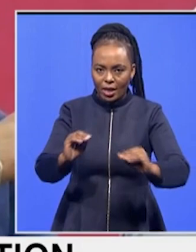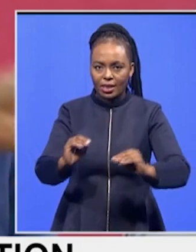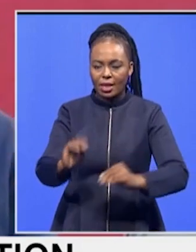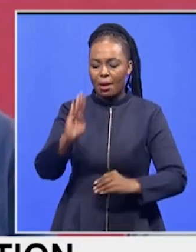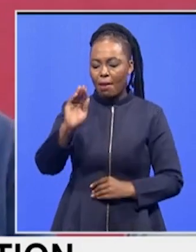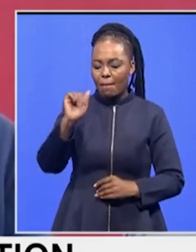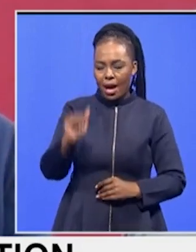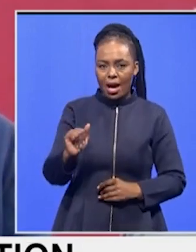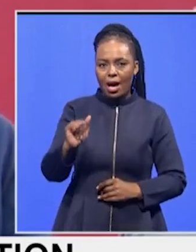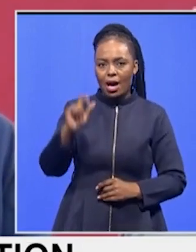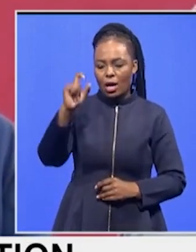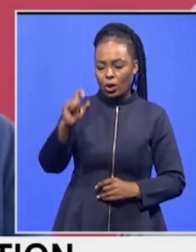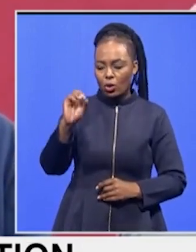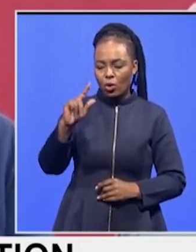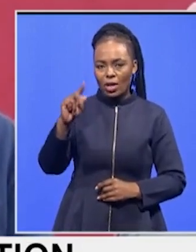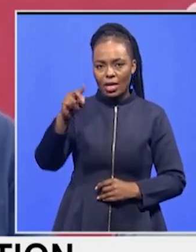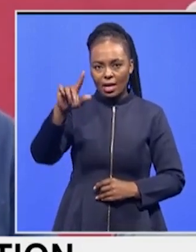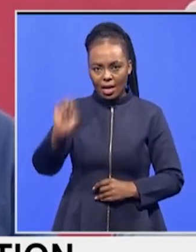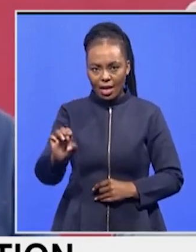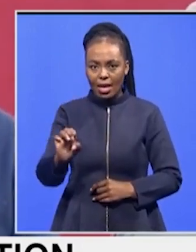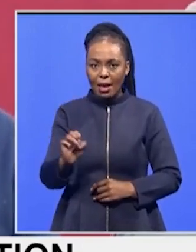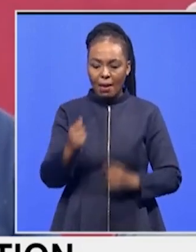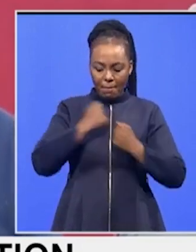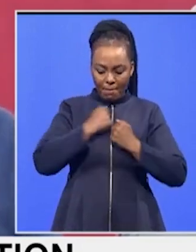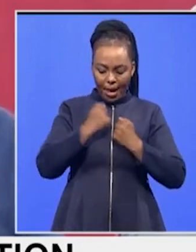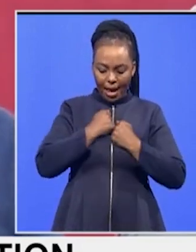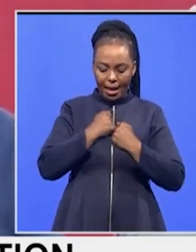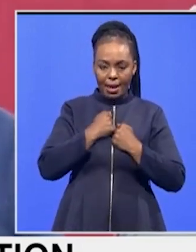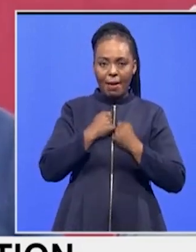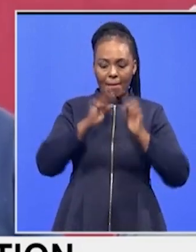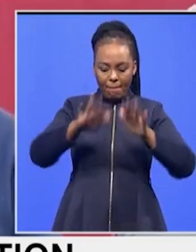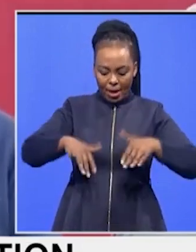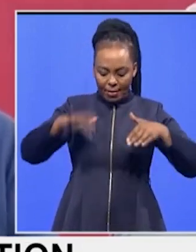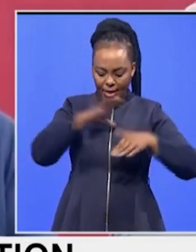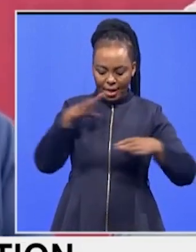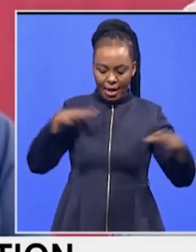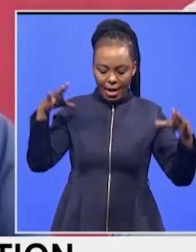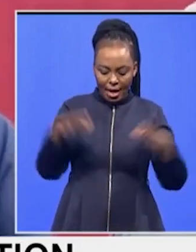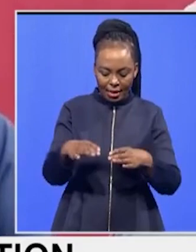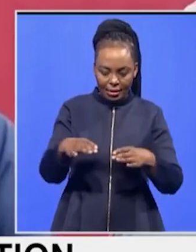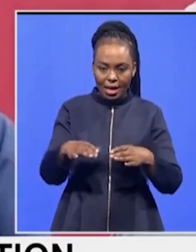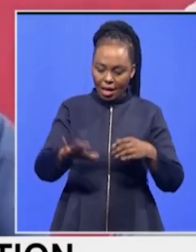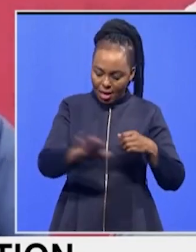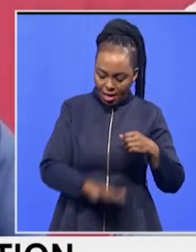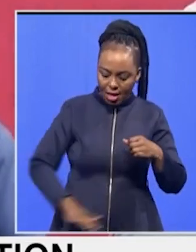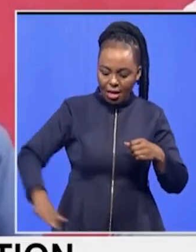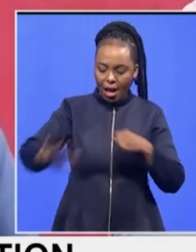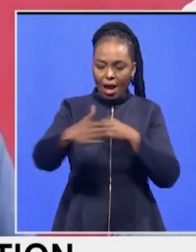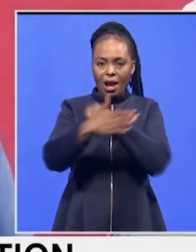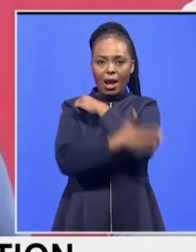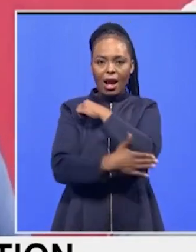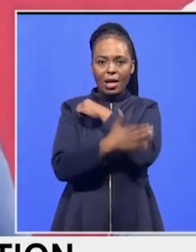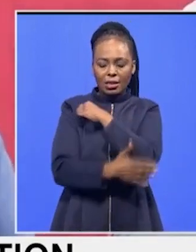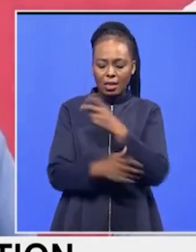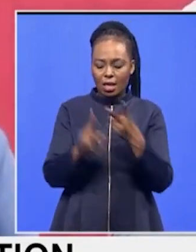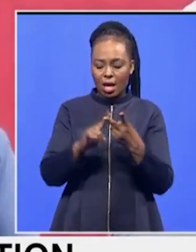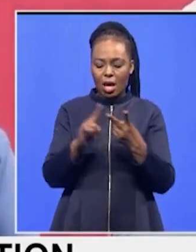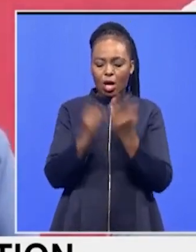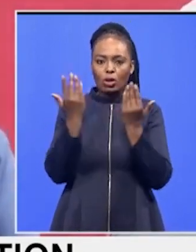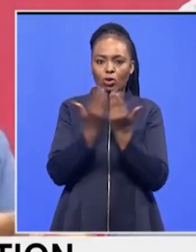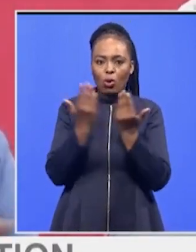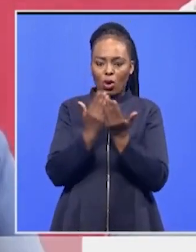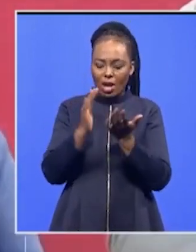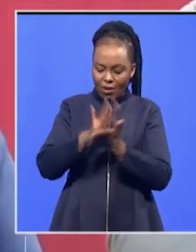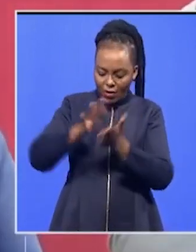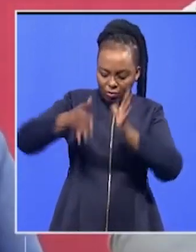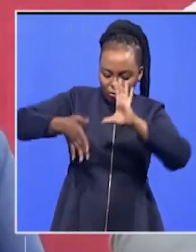Nodada, and my parliamentary councillor, around the country on a school infrastructure inspection,